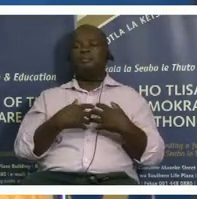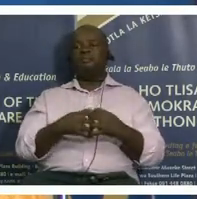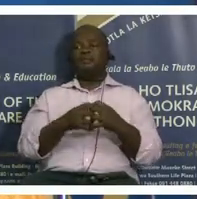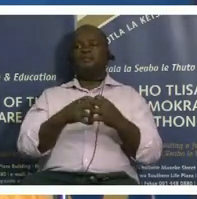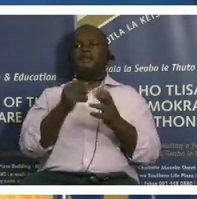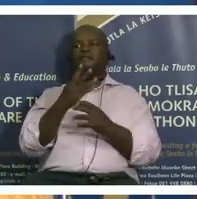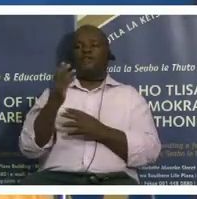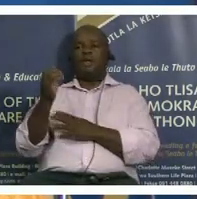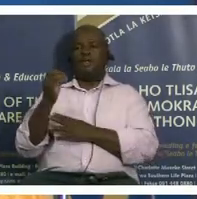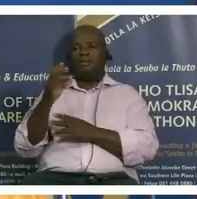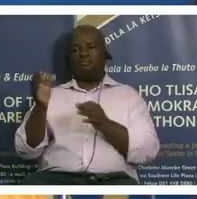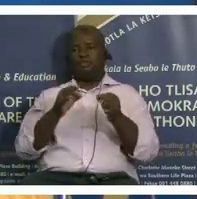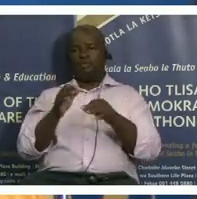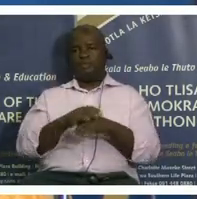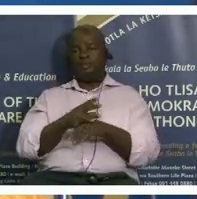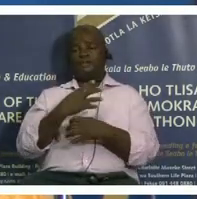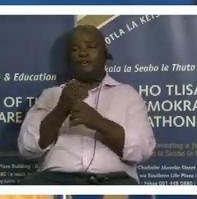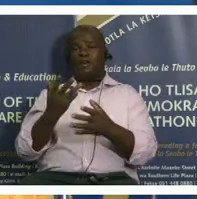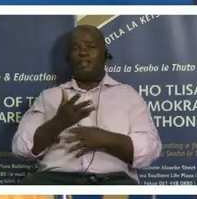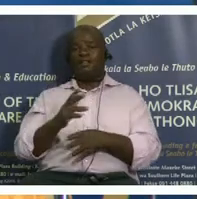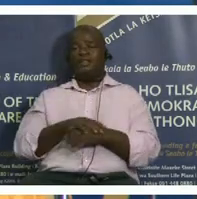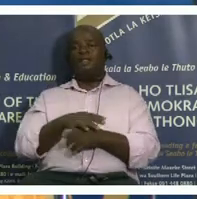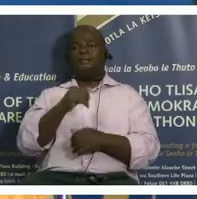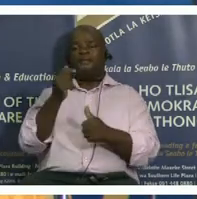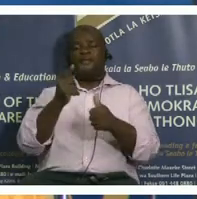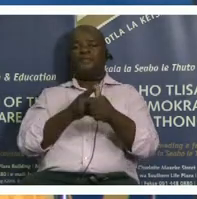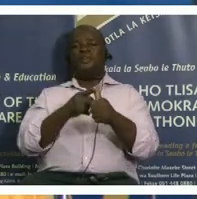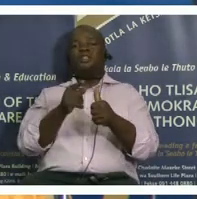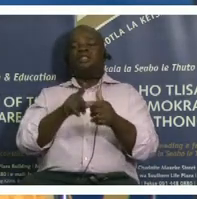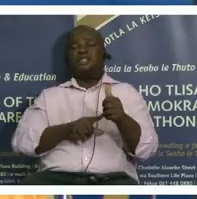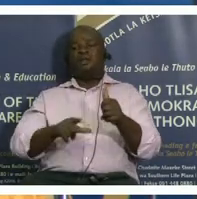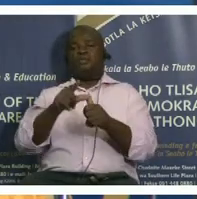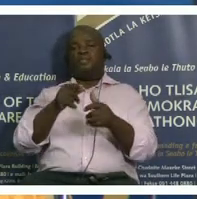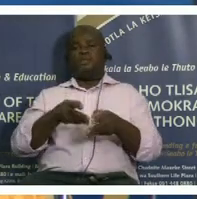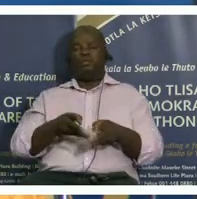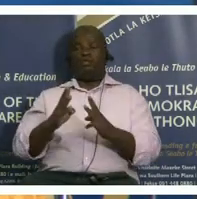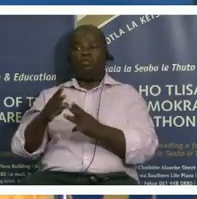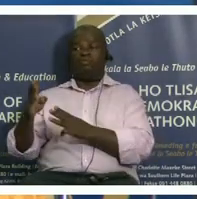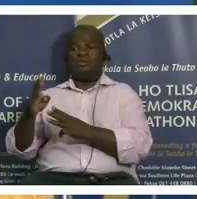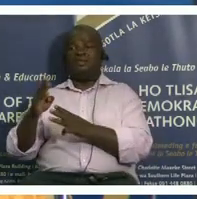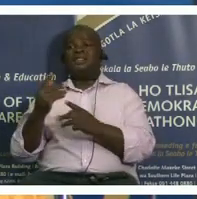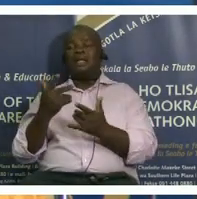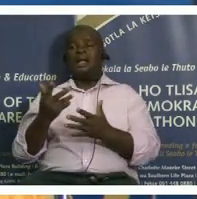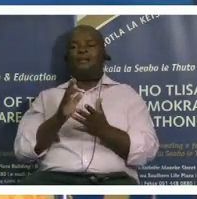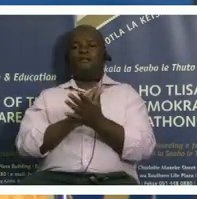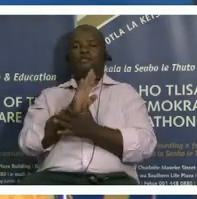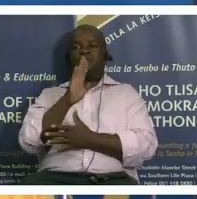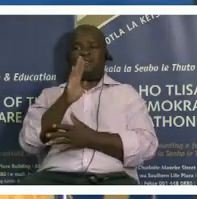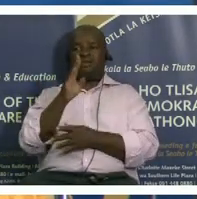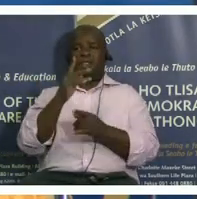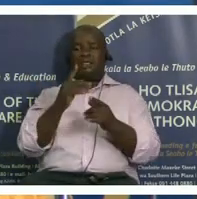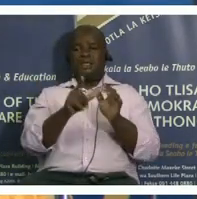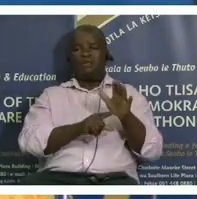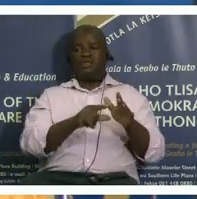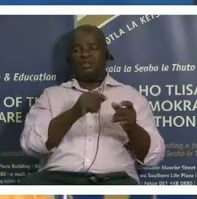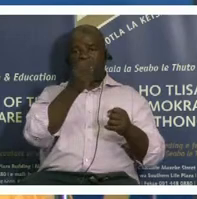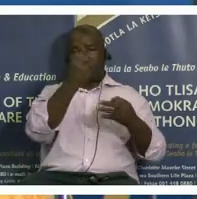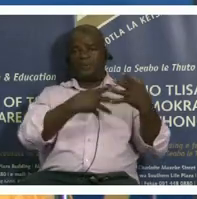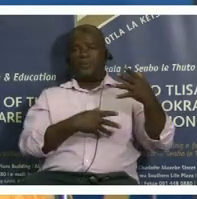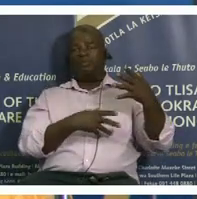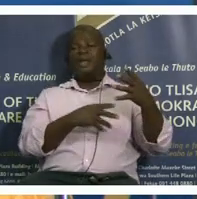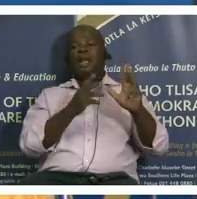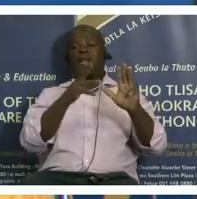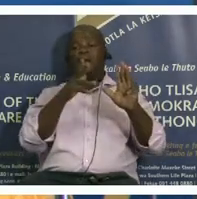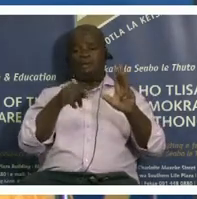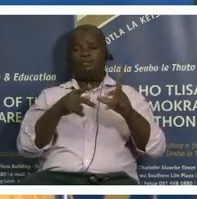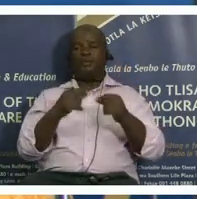The focus has been on the township roads in 14 townships. 9 of these projects will be completed at the end